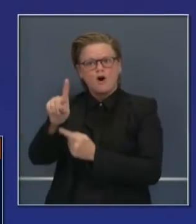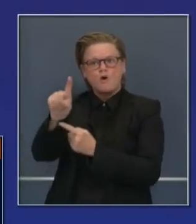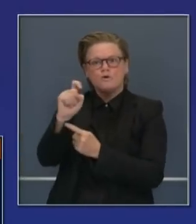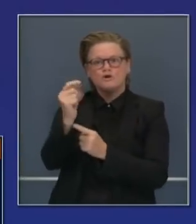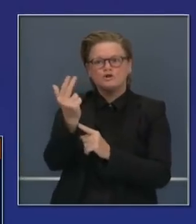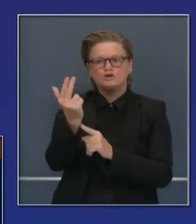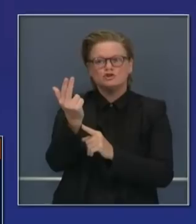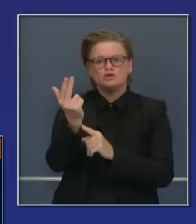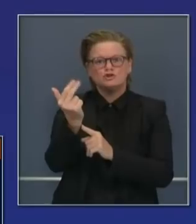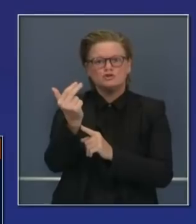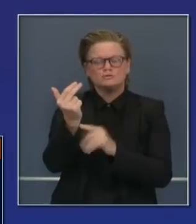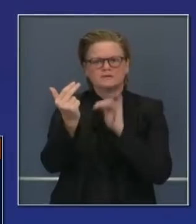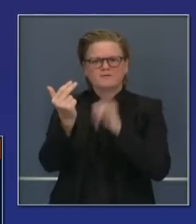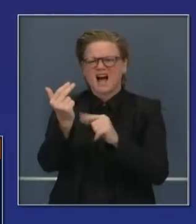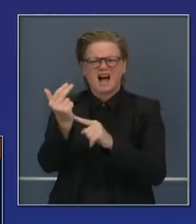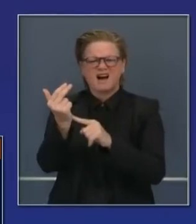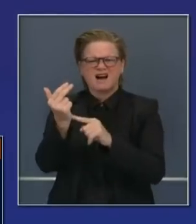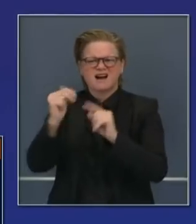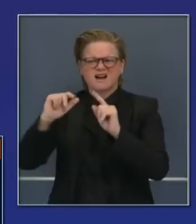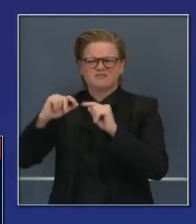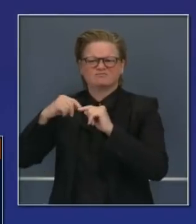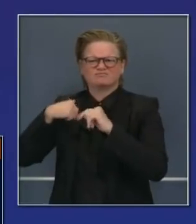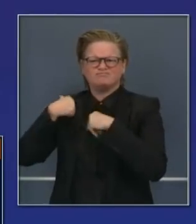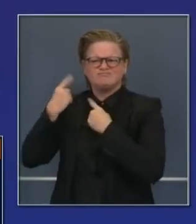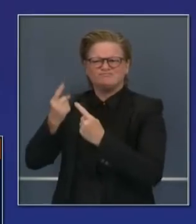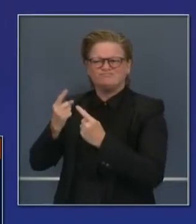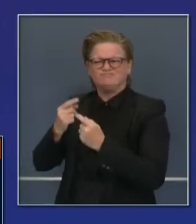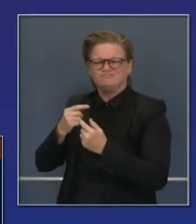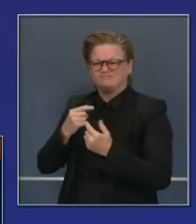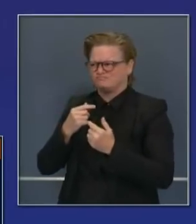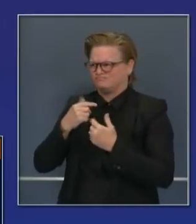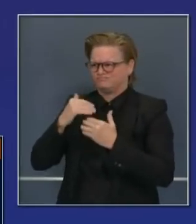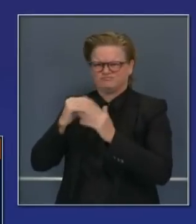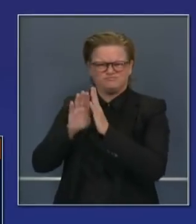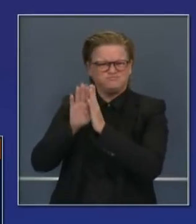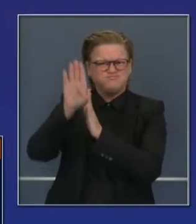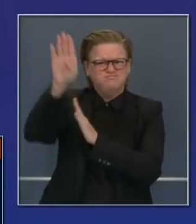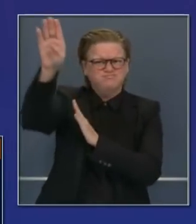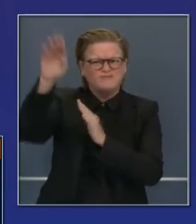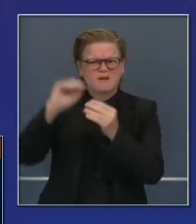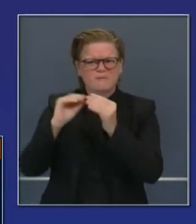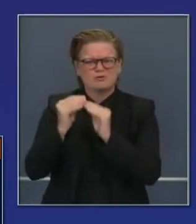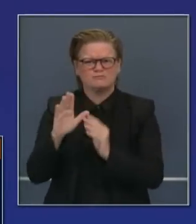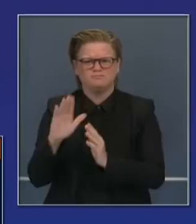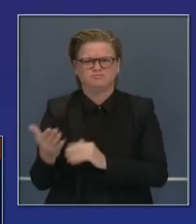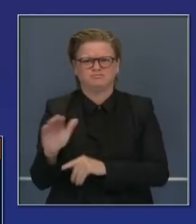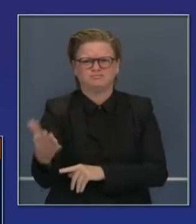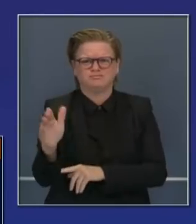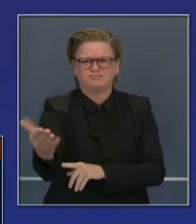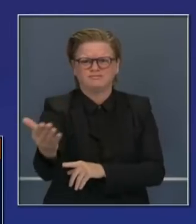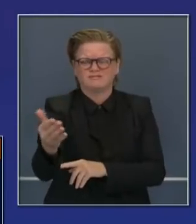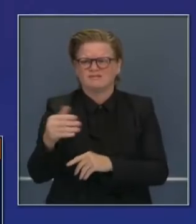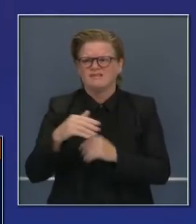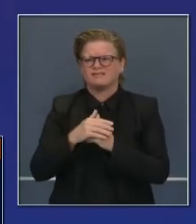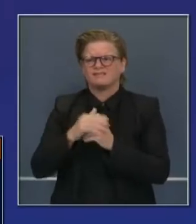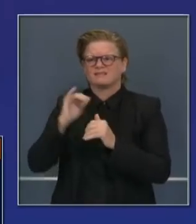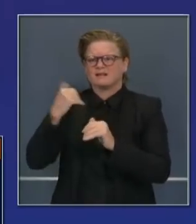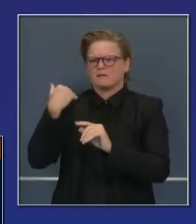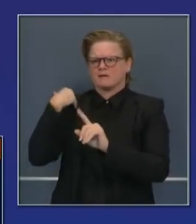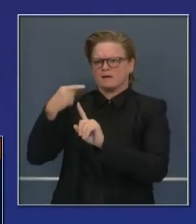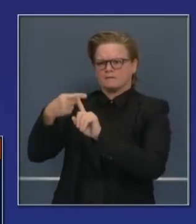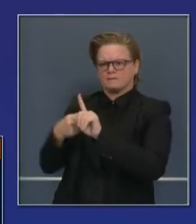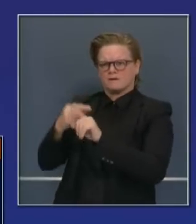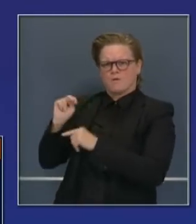the last number of weeks. Just take a look at this slide. A month ago, on November 2nd, we reported tragic loss